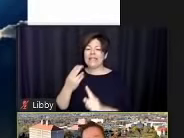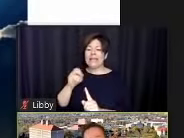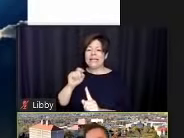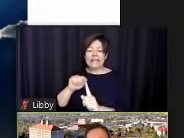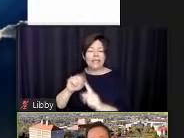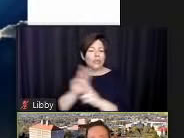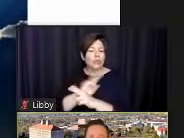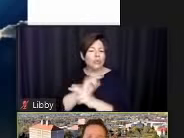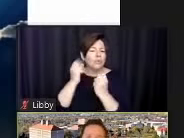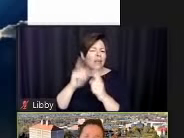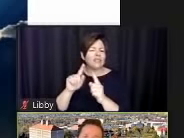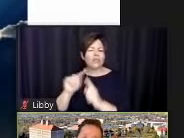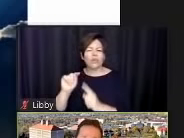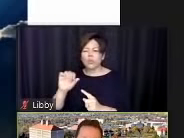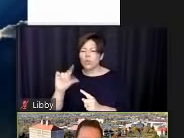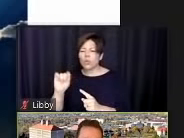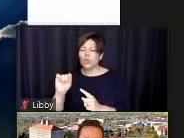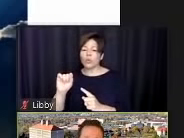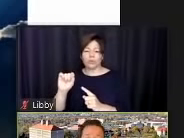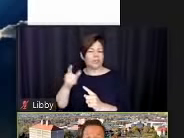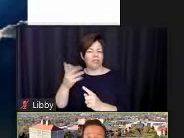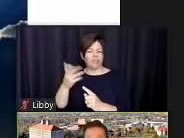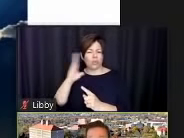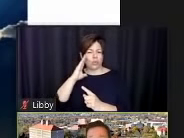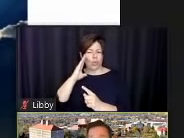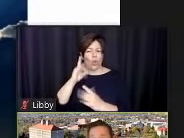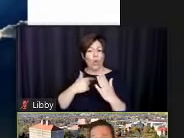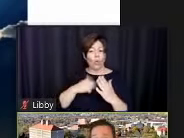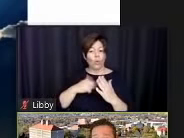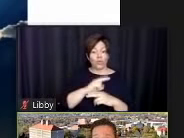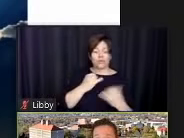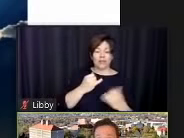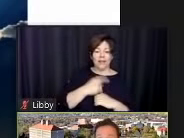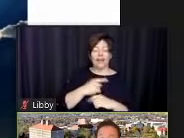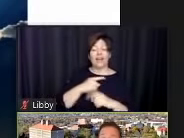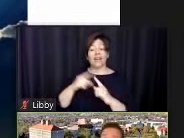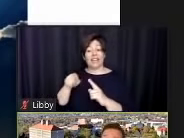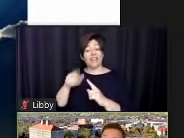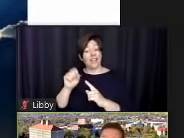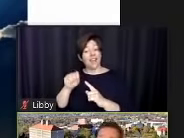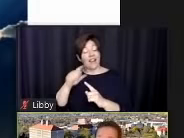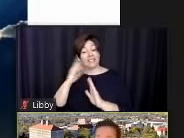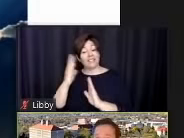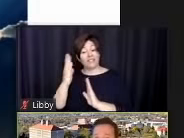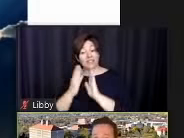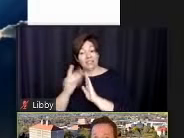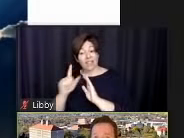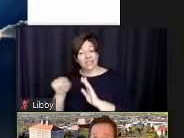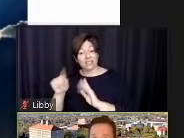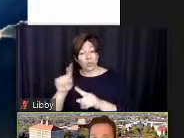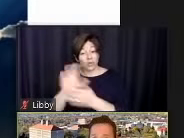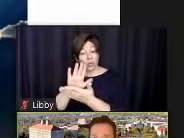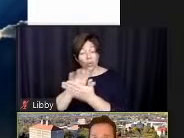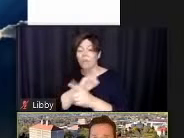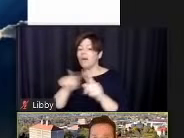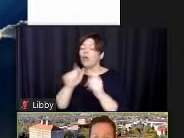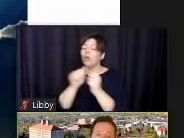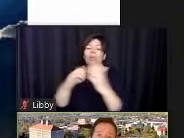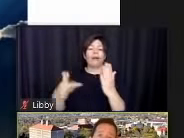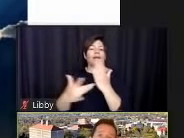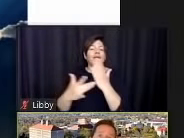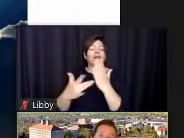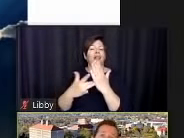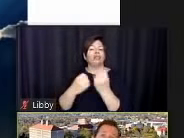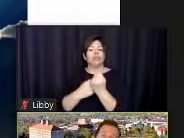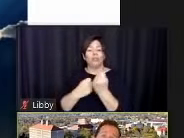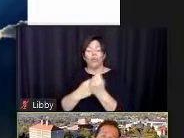us are exploring and using today. Now, yes, he was face-to-face, but without those digital technology supports,